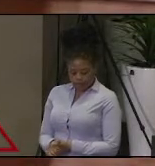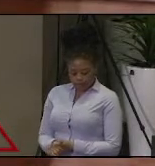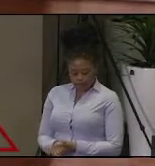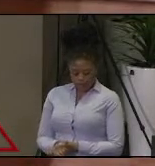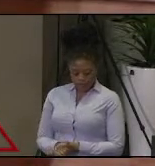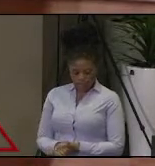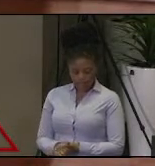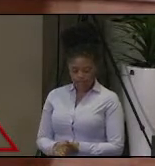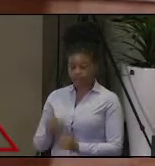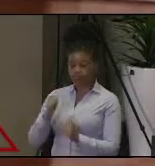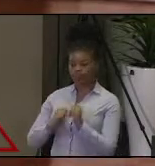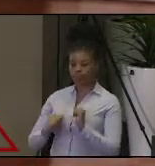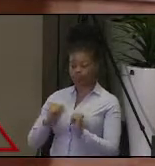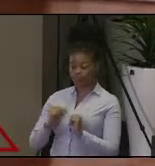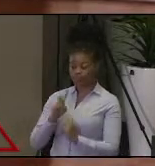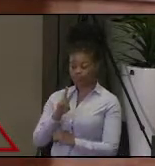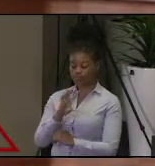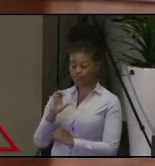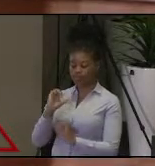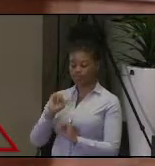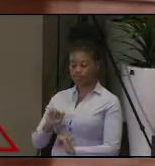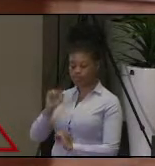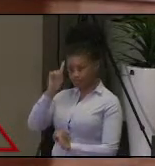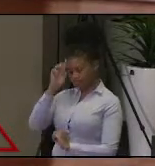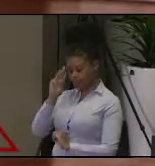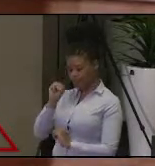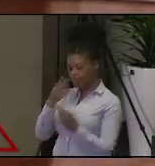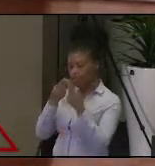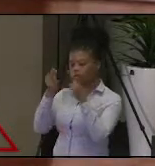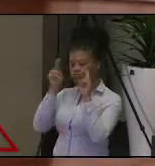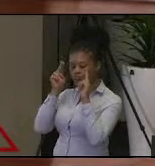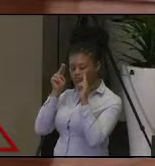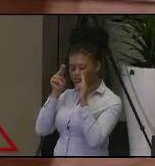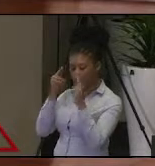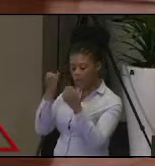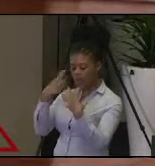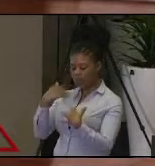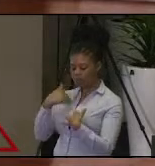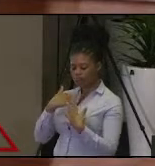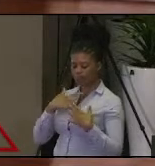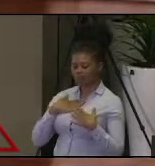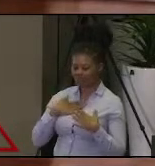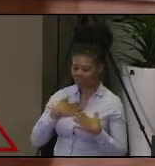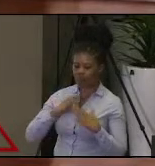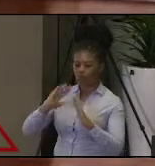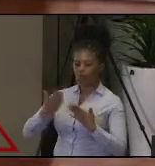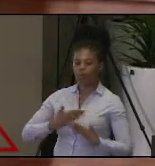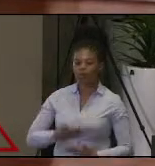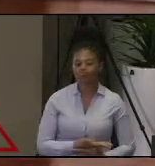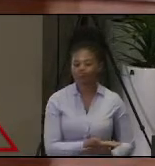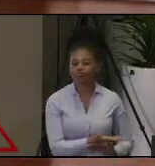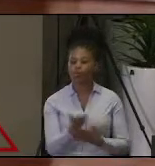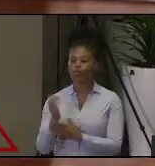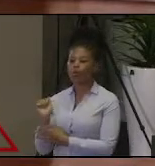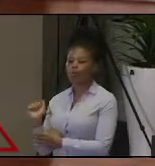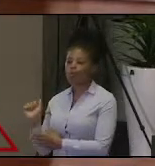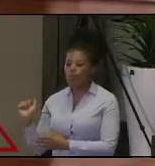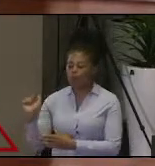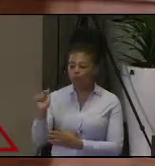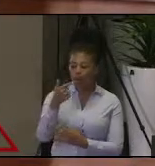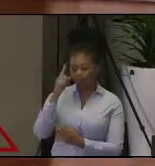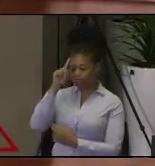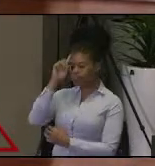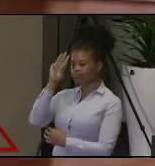As the acting Vice Chancellor of Nelson Mandela University, it gives me great pleasure to welcome you all to Nelson